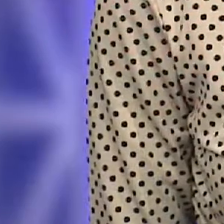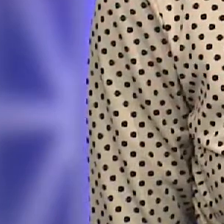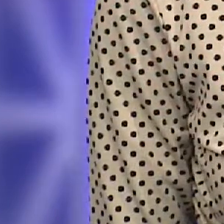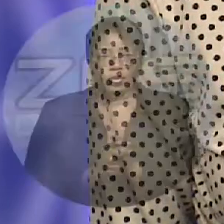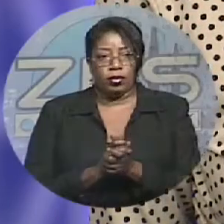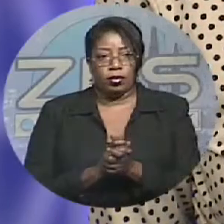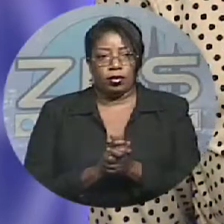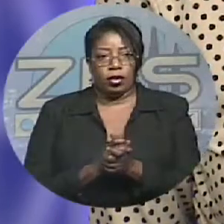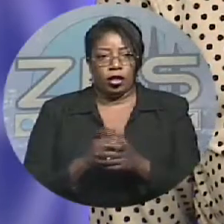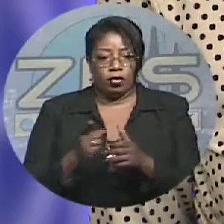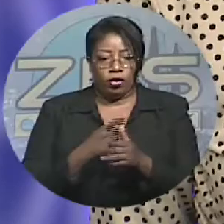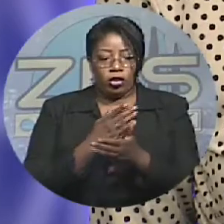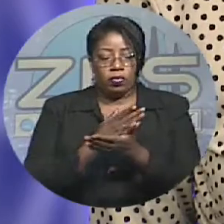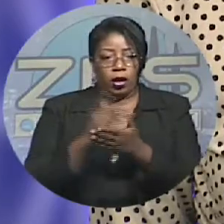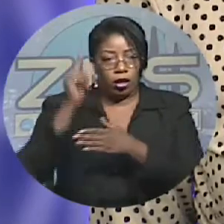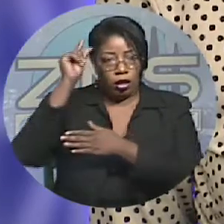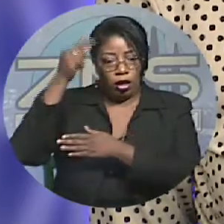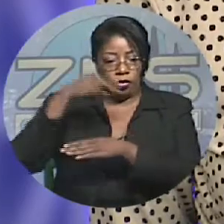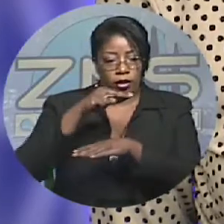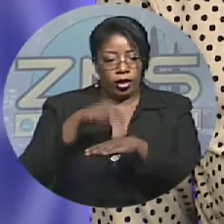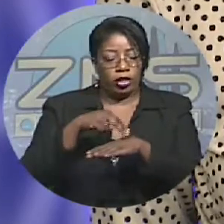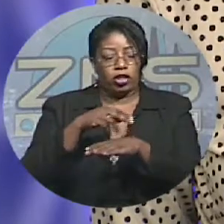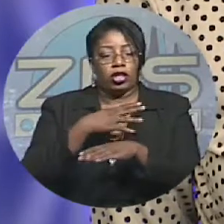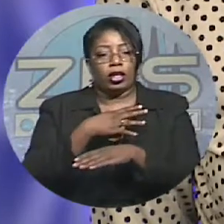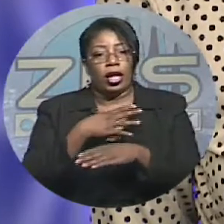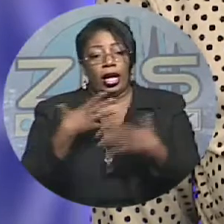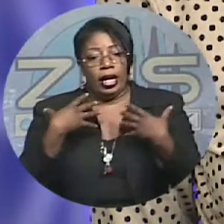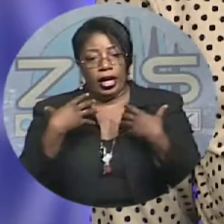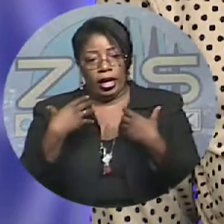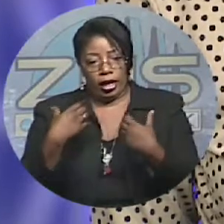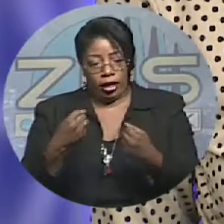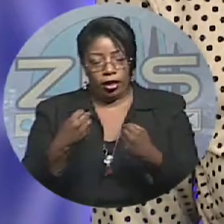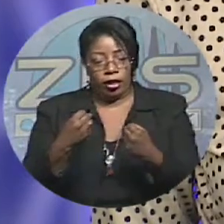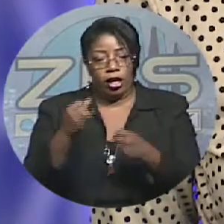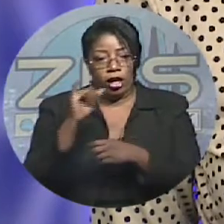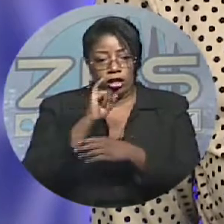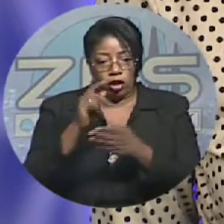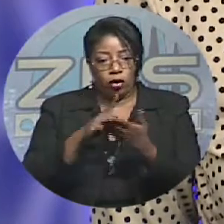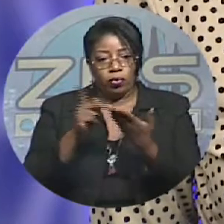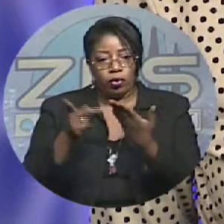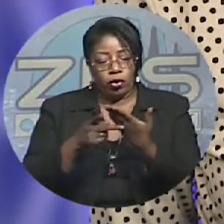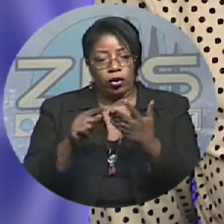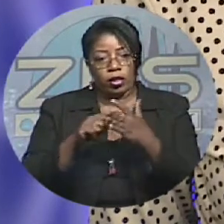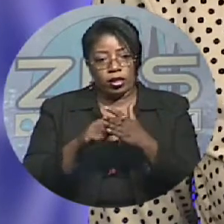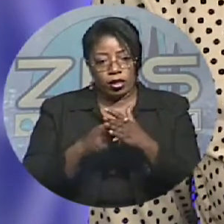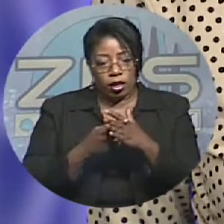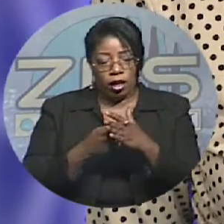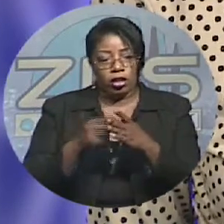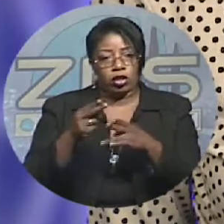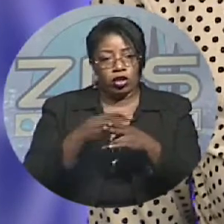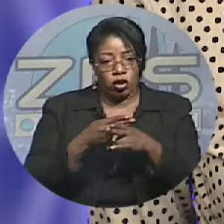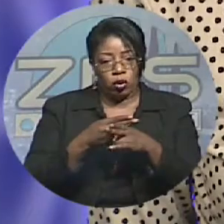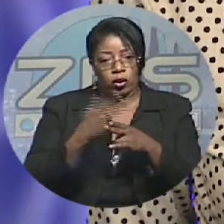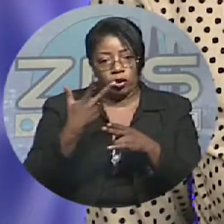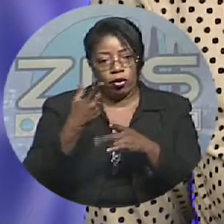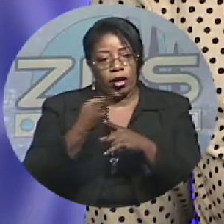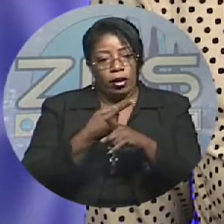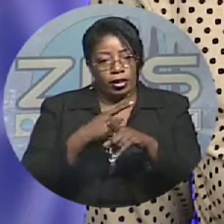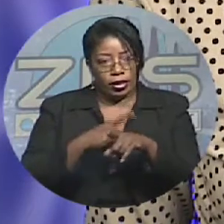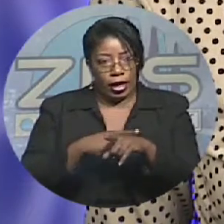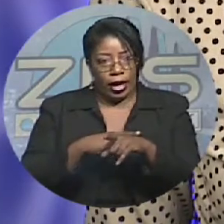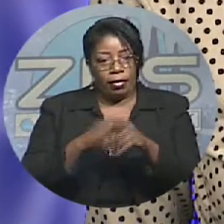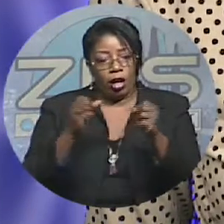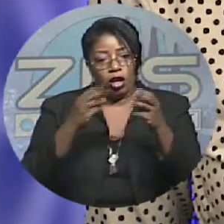With the first phase of the government's National Health Insurance Program expected to come on stream in just over 3 months, there are still many